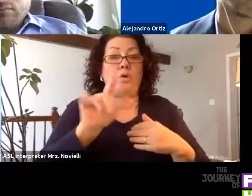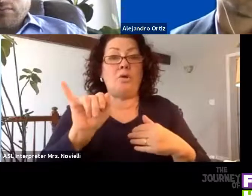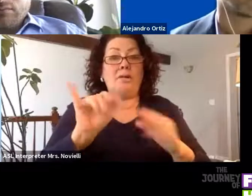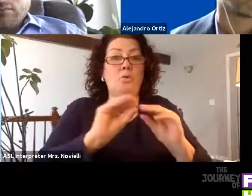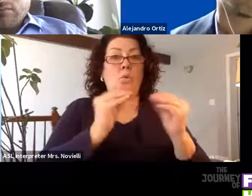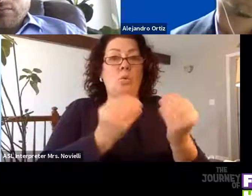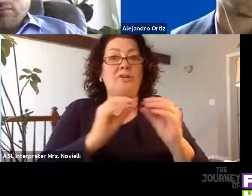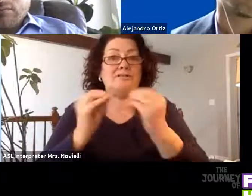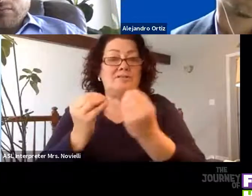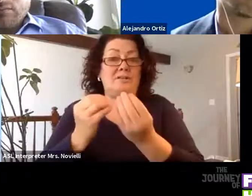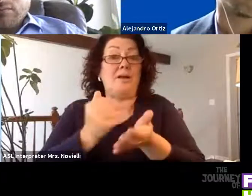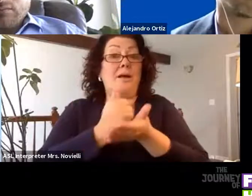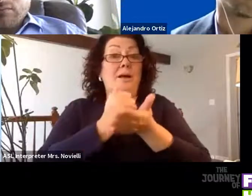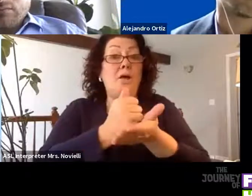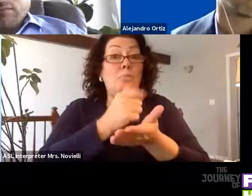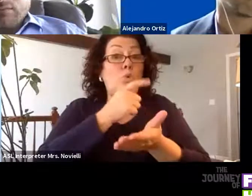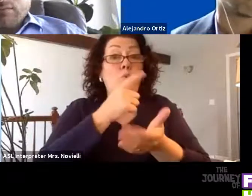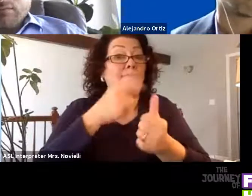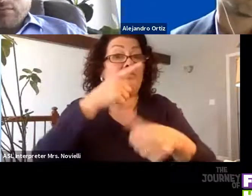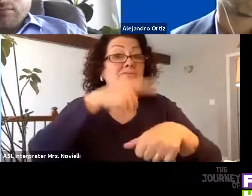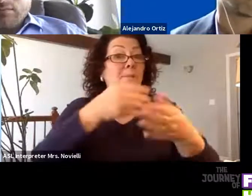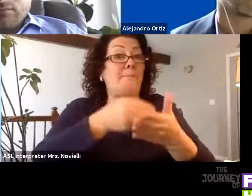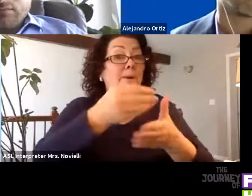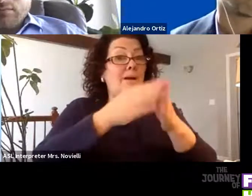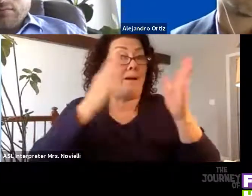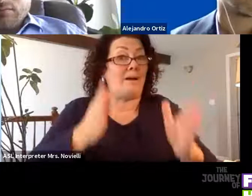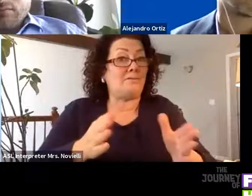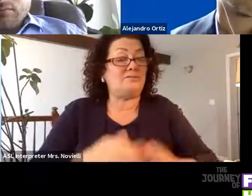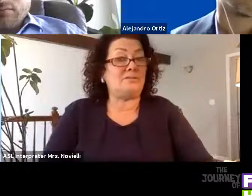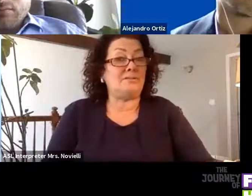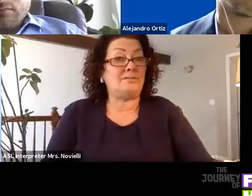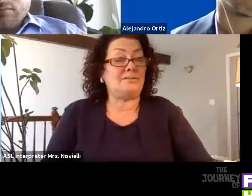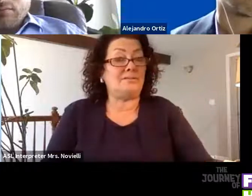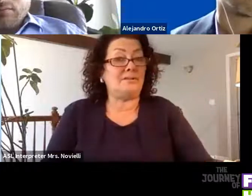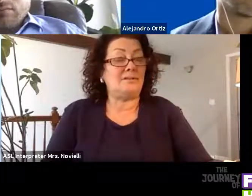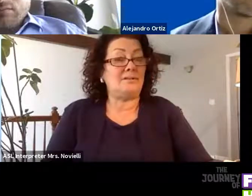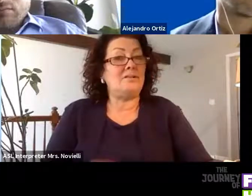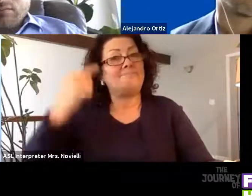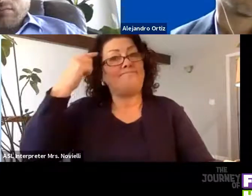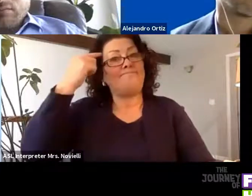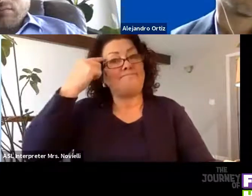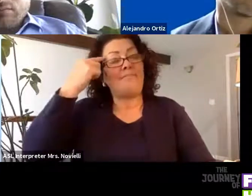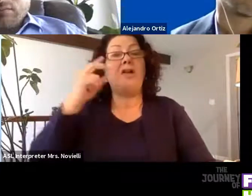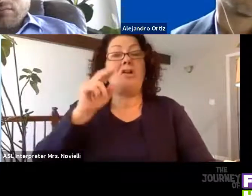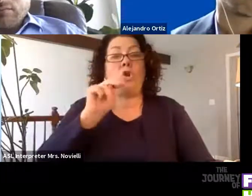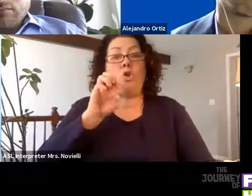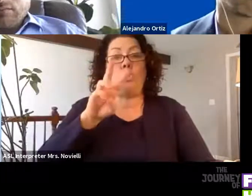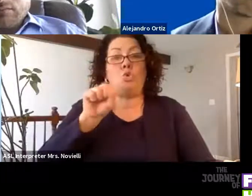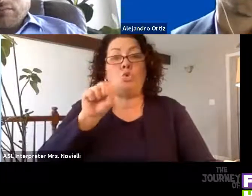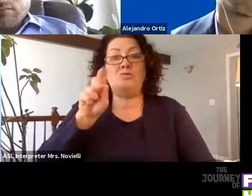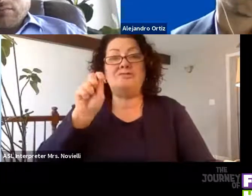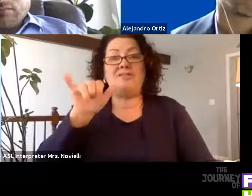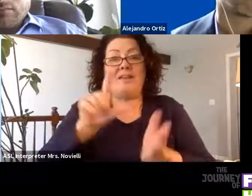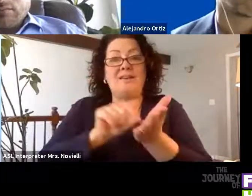help first-time home buyers. So that's just something to keep in mind. And the Newsday investigation, by the way,